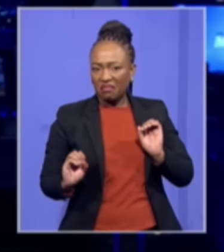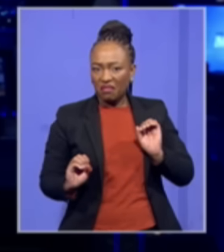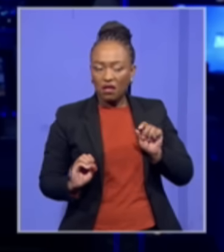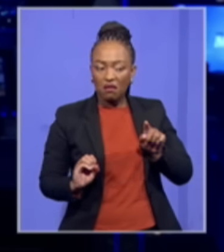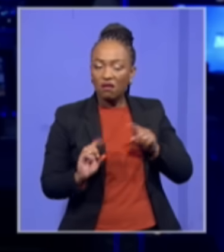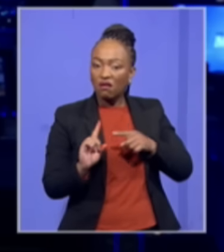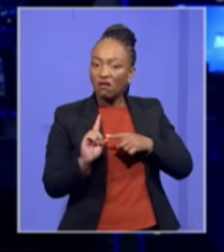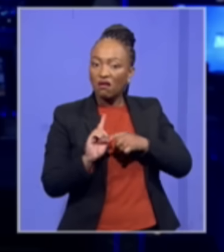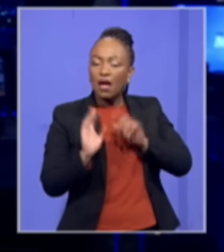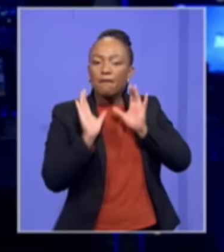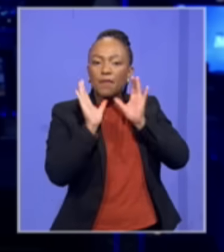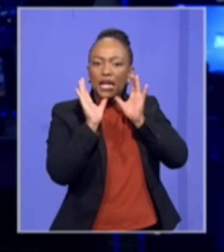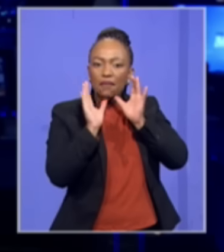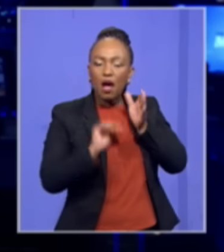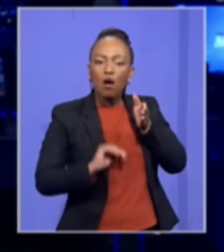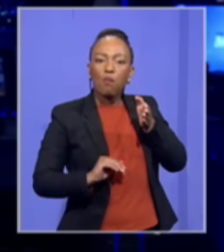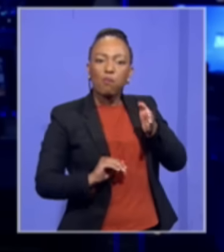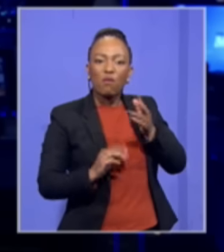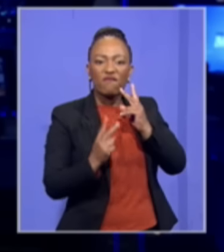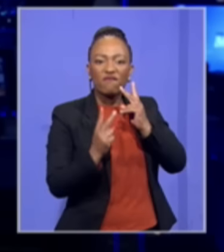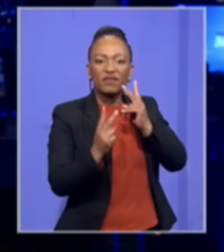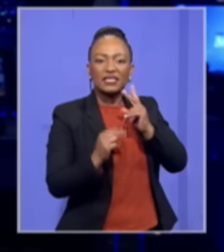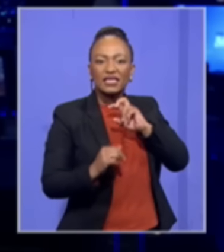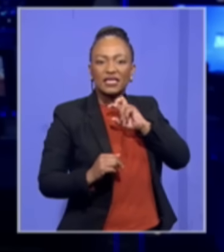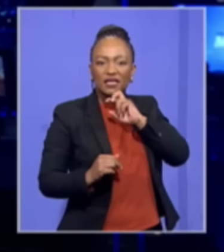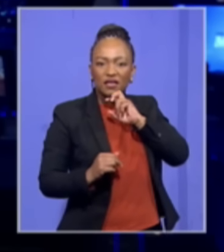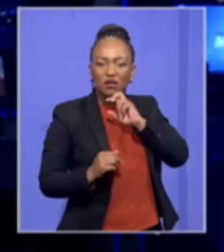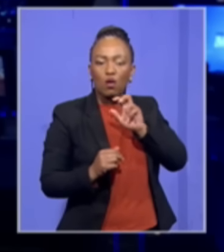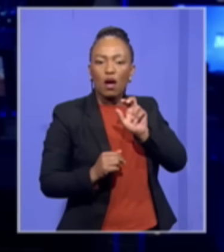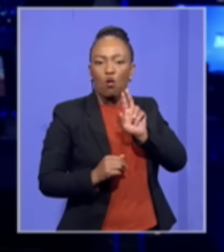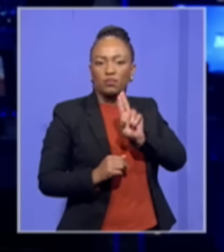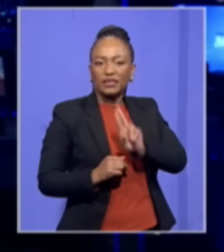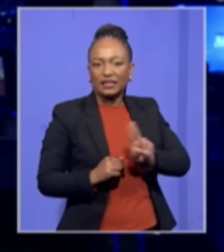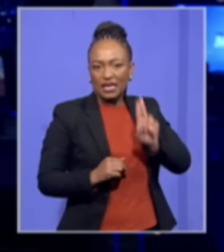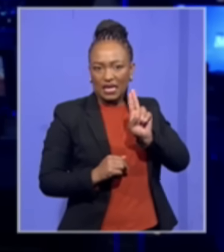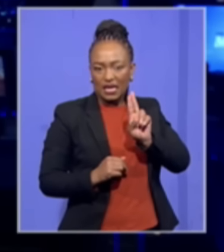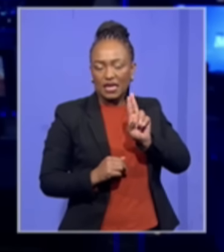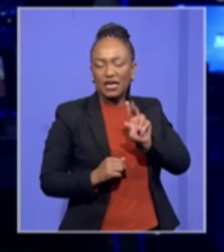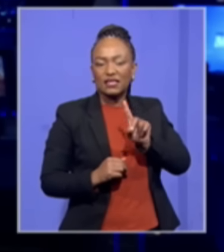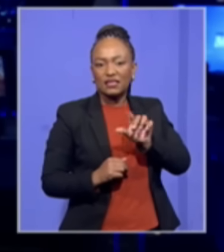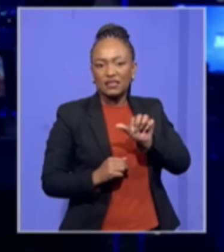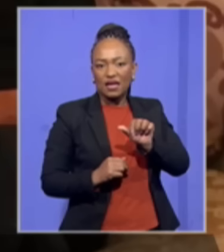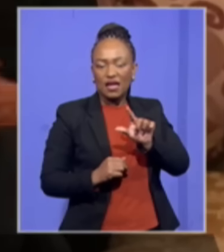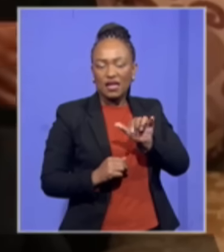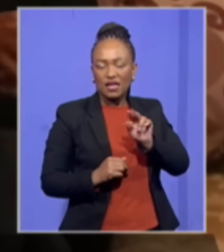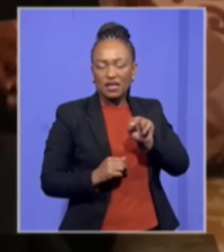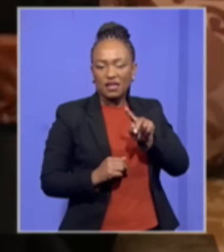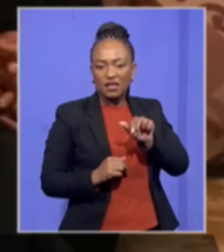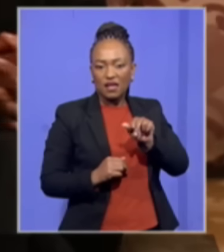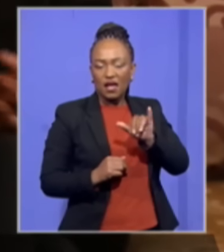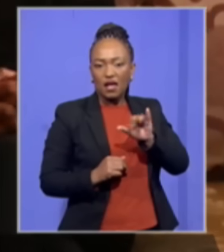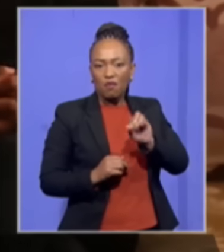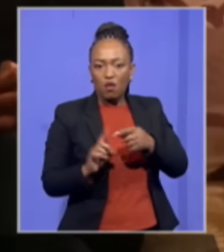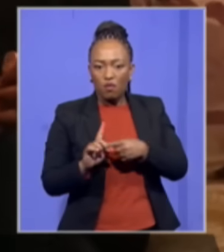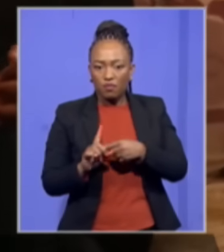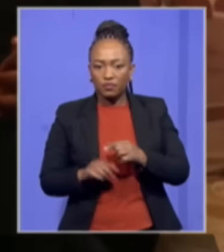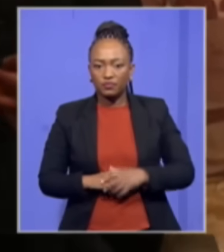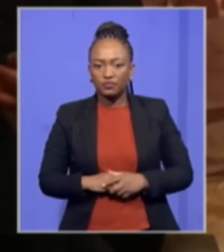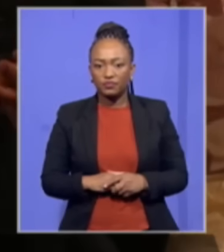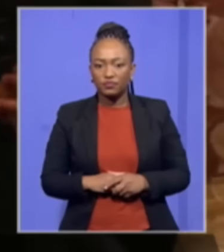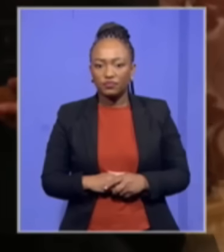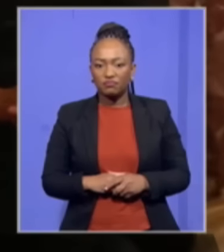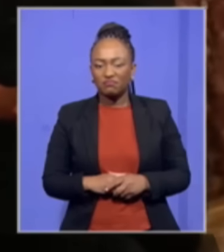a etetse morena wa Abathembu Buelekhaya Dalindyebo Mthatha kajeno. It's a waste of time. He's going to,